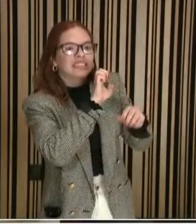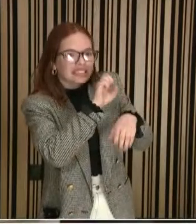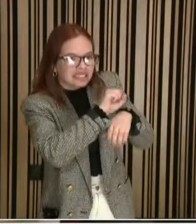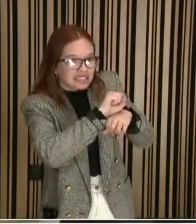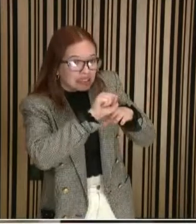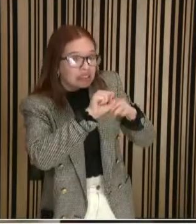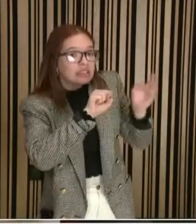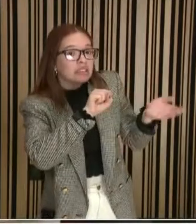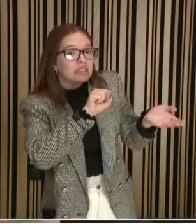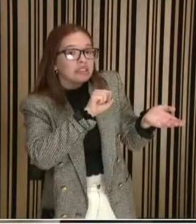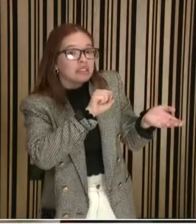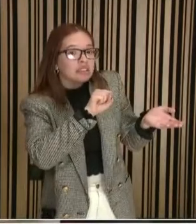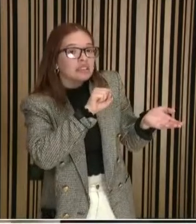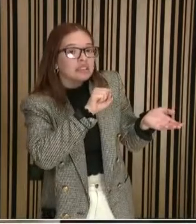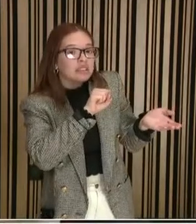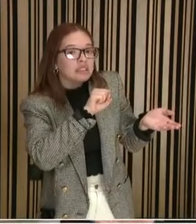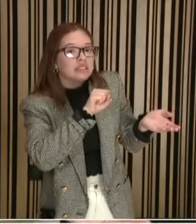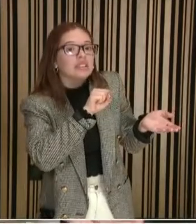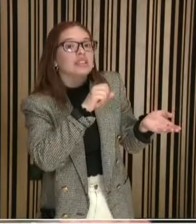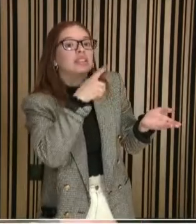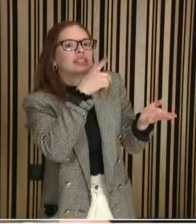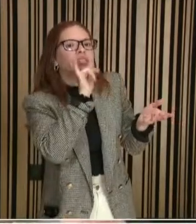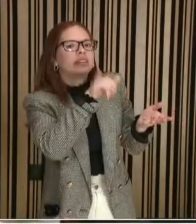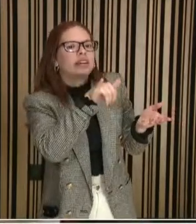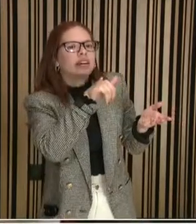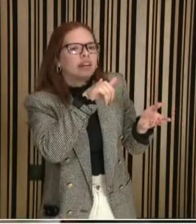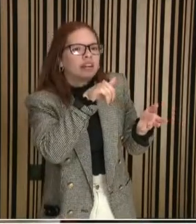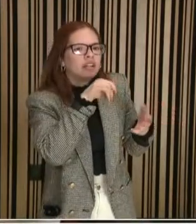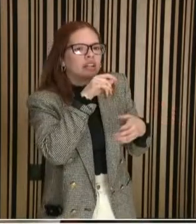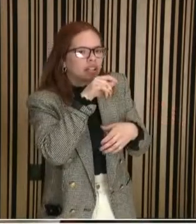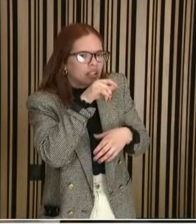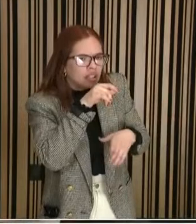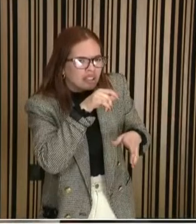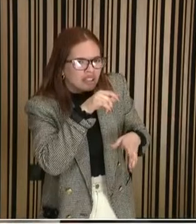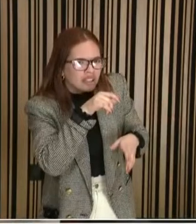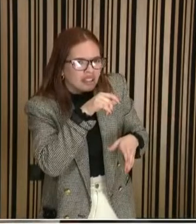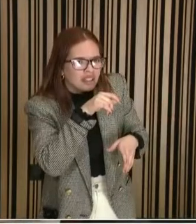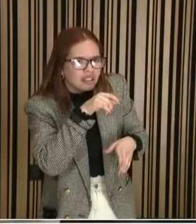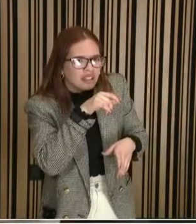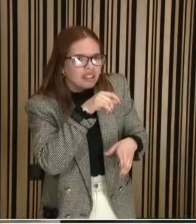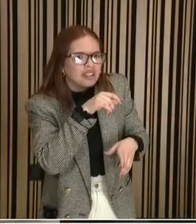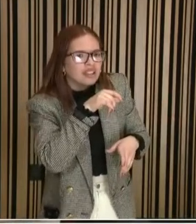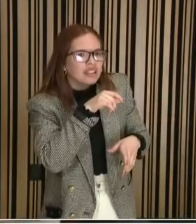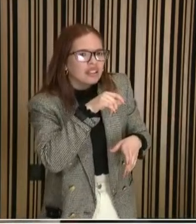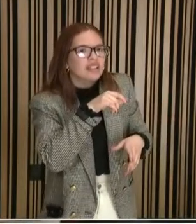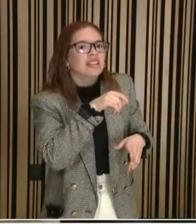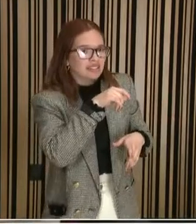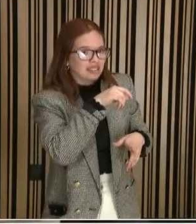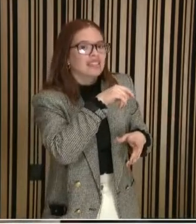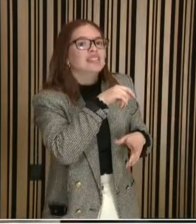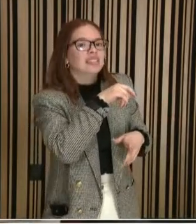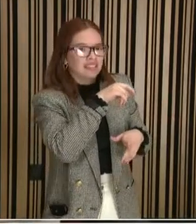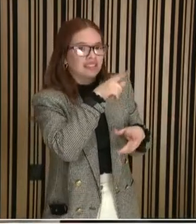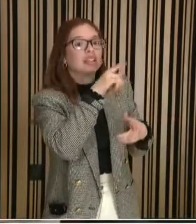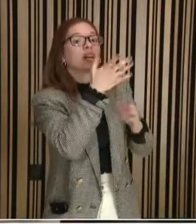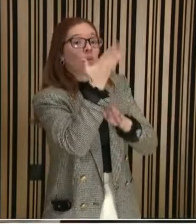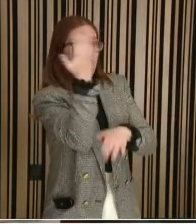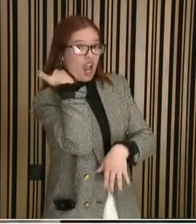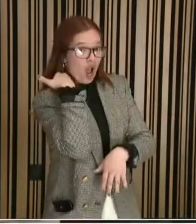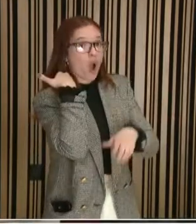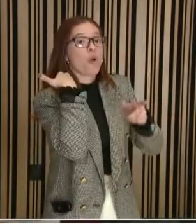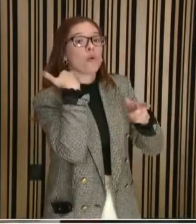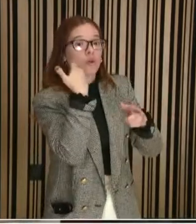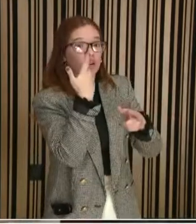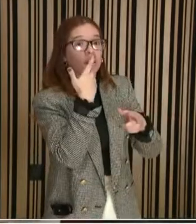core scientific forensic lab, came from MPD to DFS a few years ago. Even since that transfer